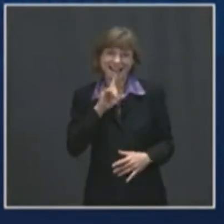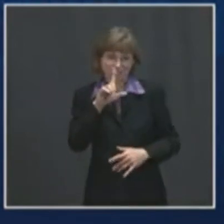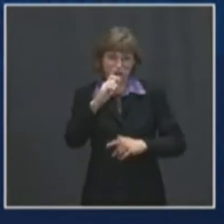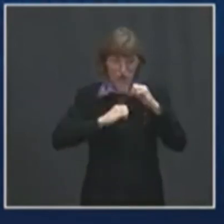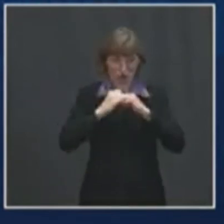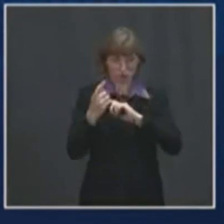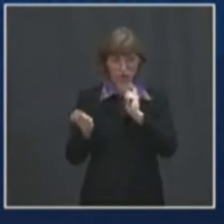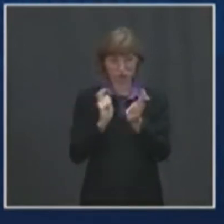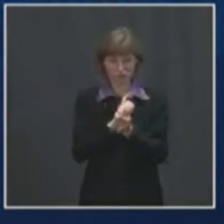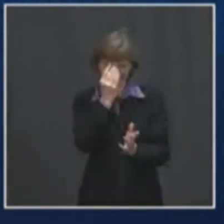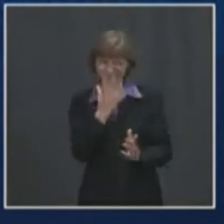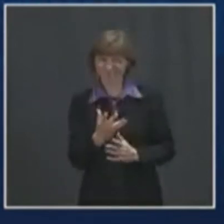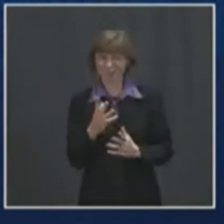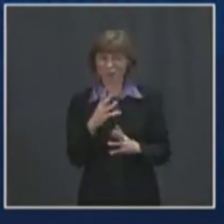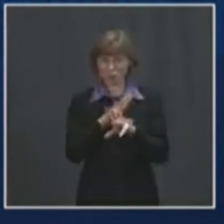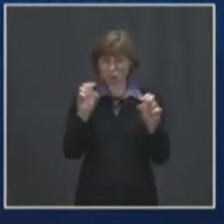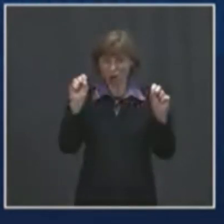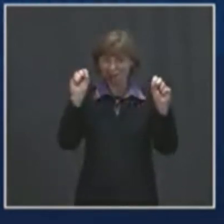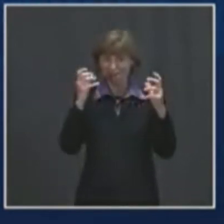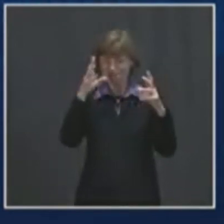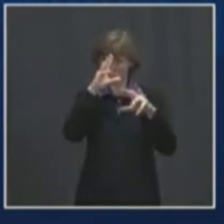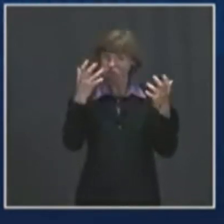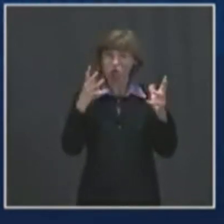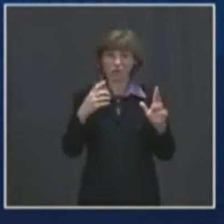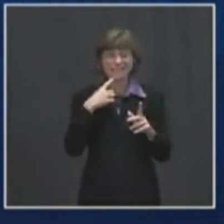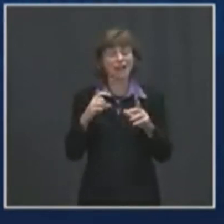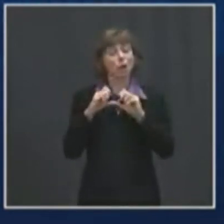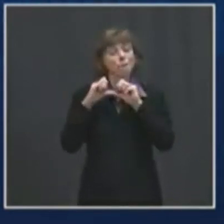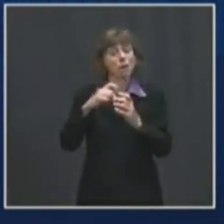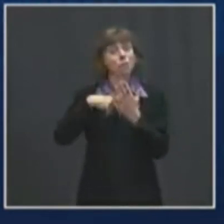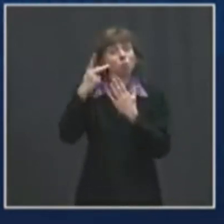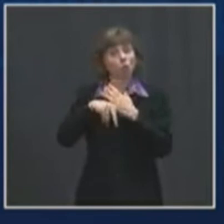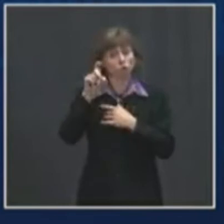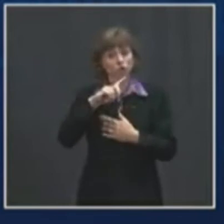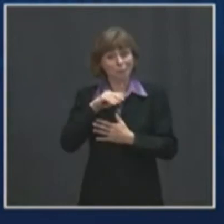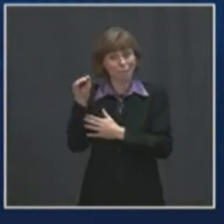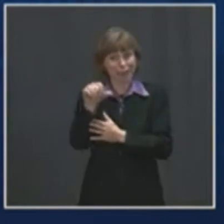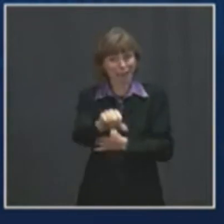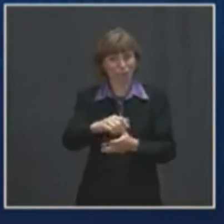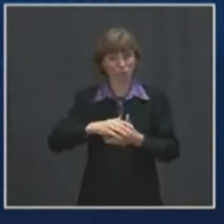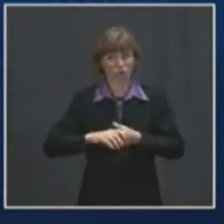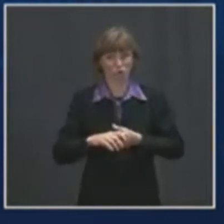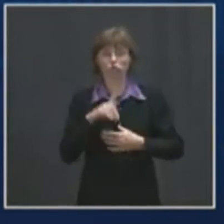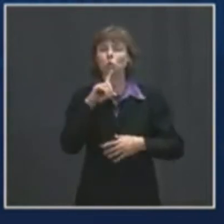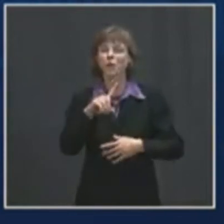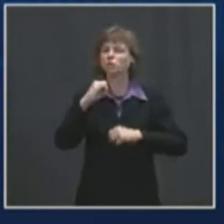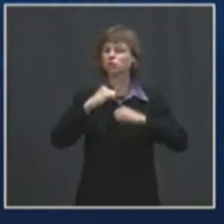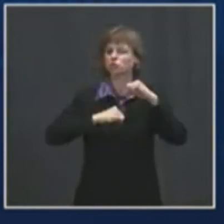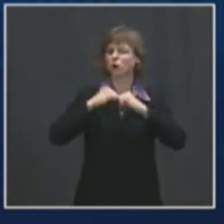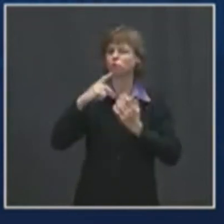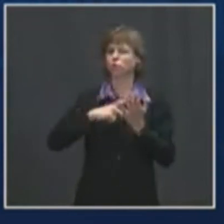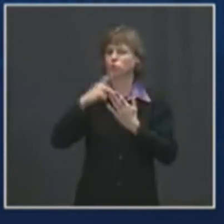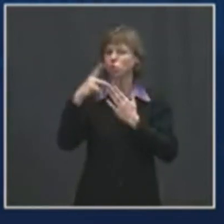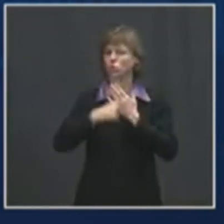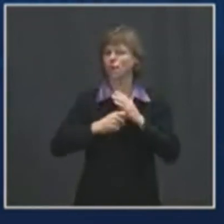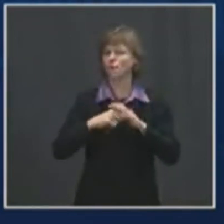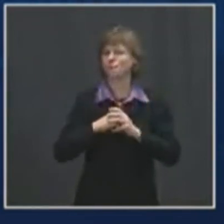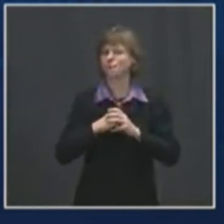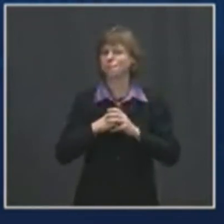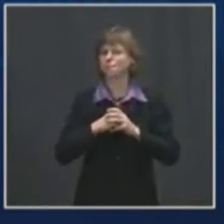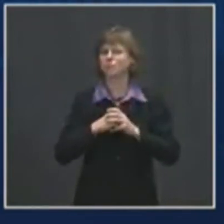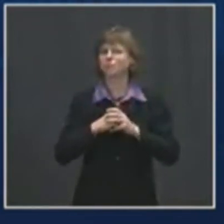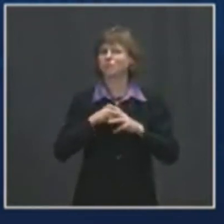which, as the president has said, permanent programs should be paid for. So these are structural programs that, not in a cyclical